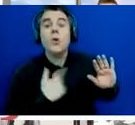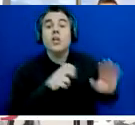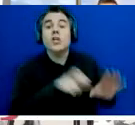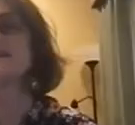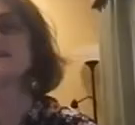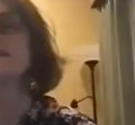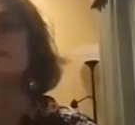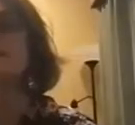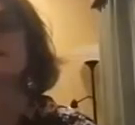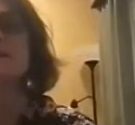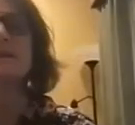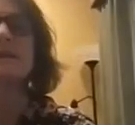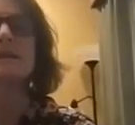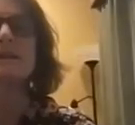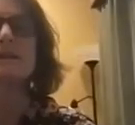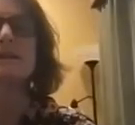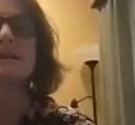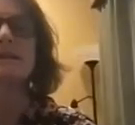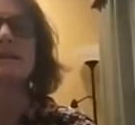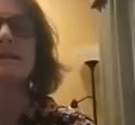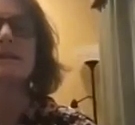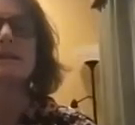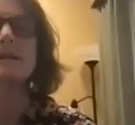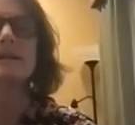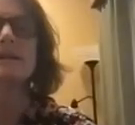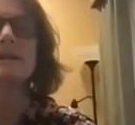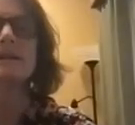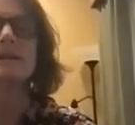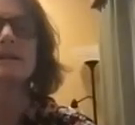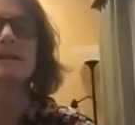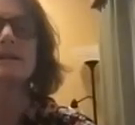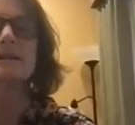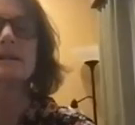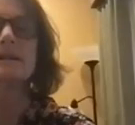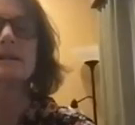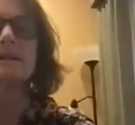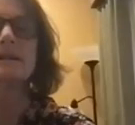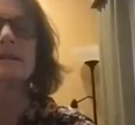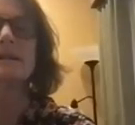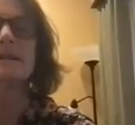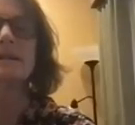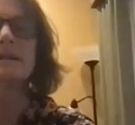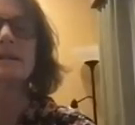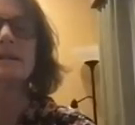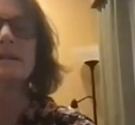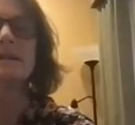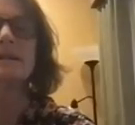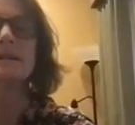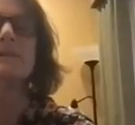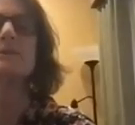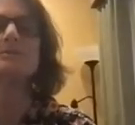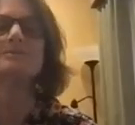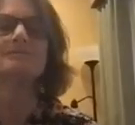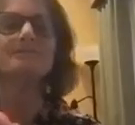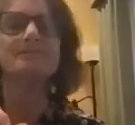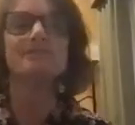over to our Team Fire page because they are live right now. They just went live. So I'm sorry I